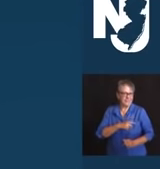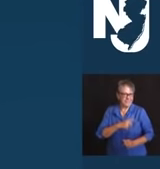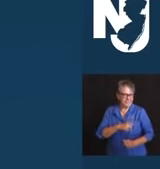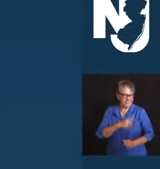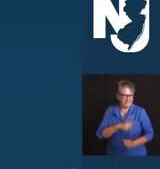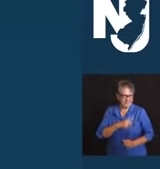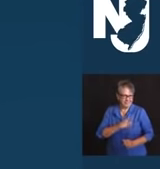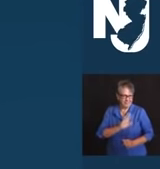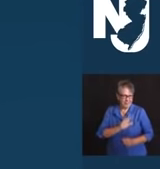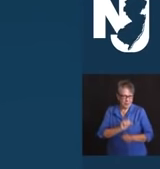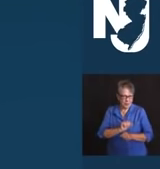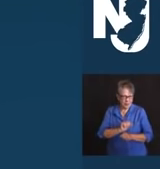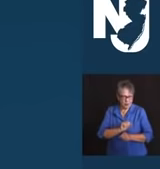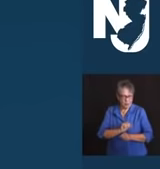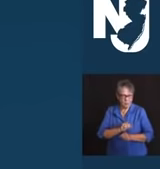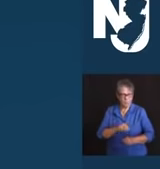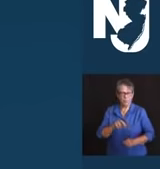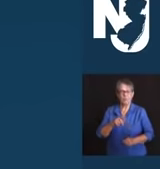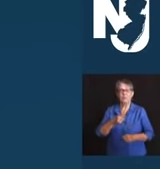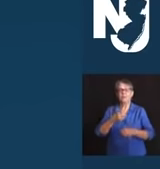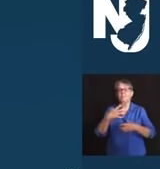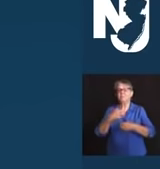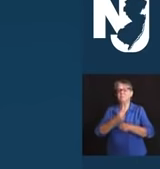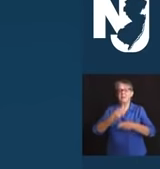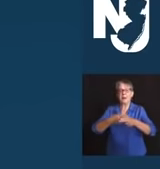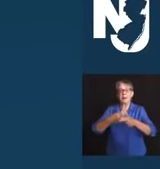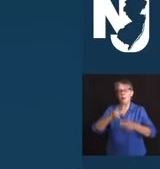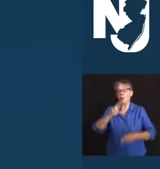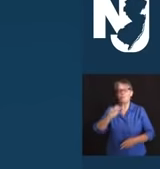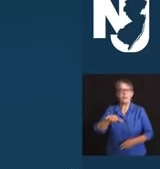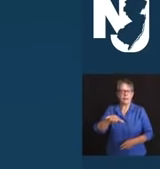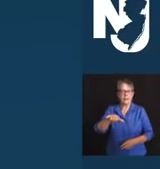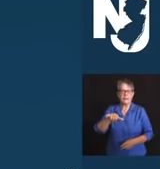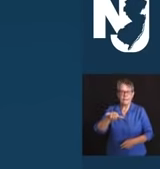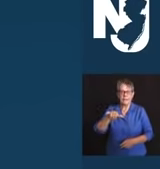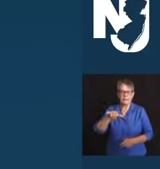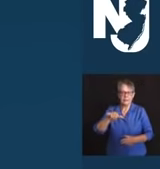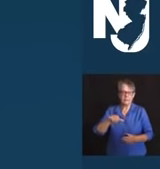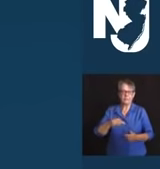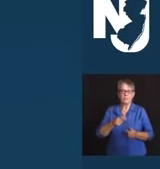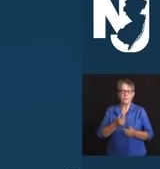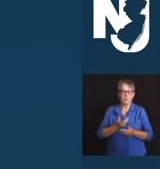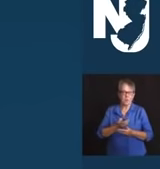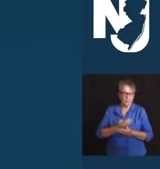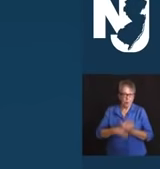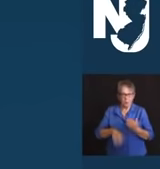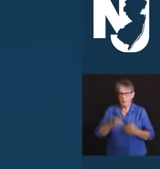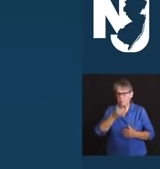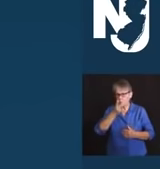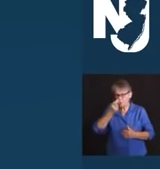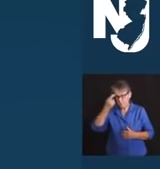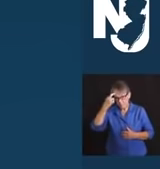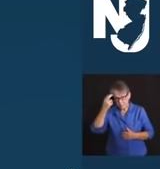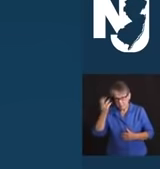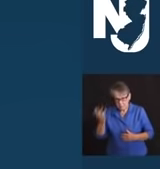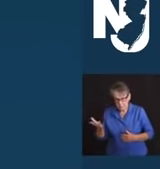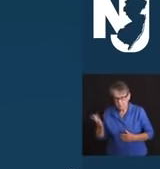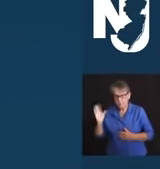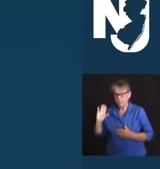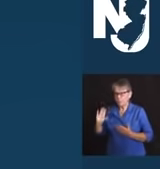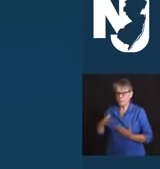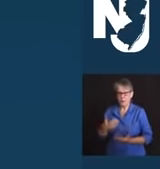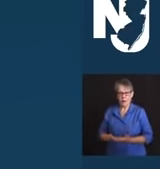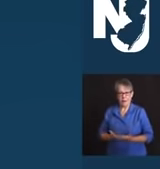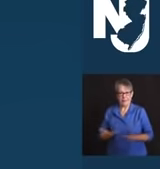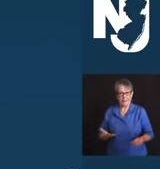Ray. Born in the Dominican Republic, Ray came to the United States as a child in 1973, and the family settled in